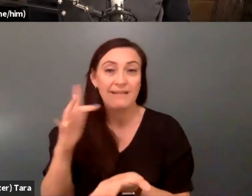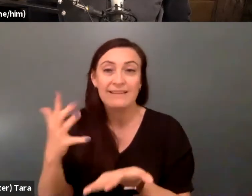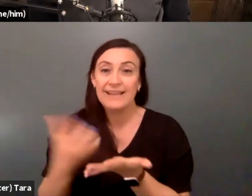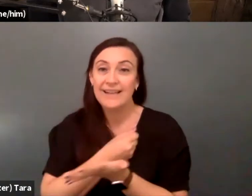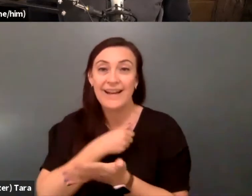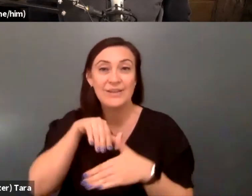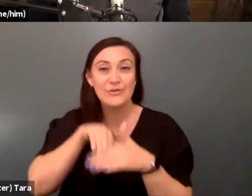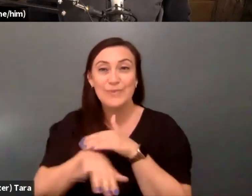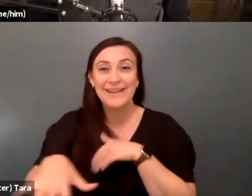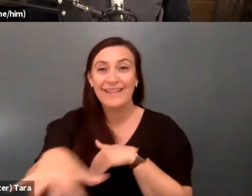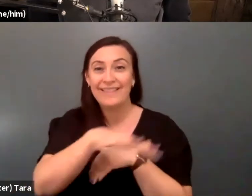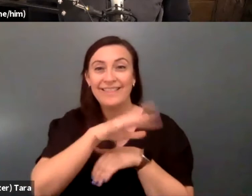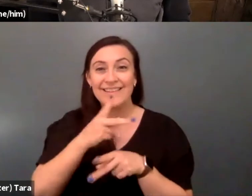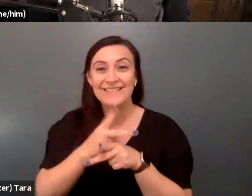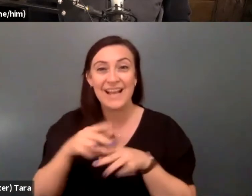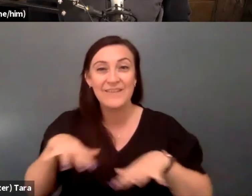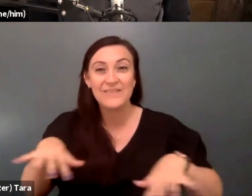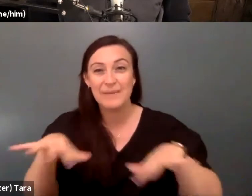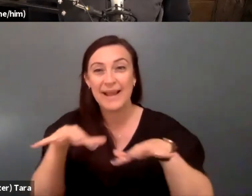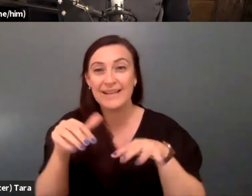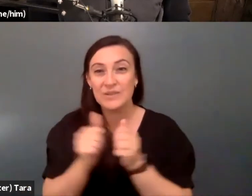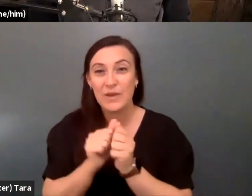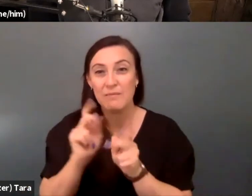with people who